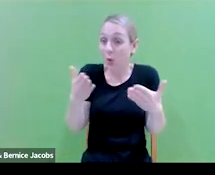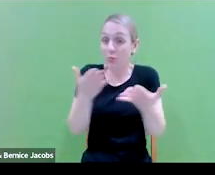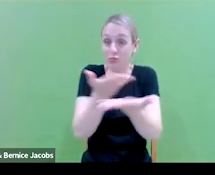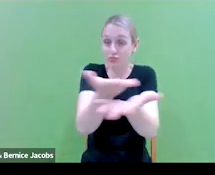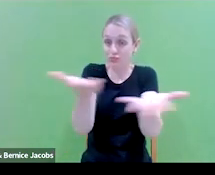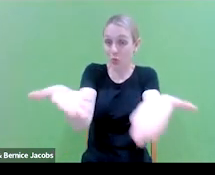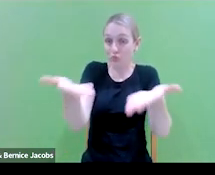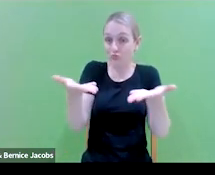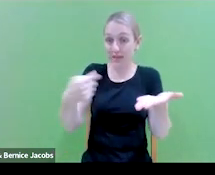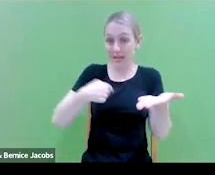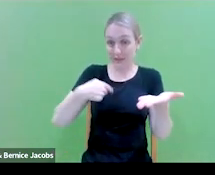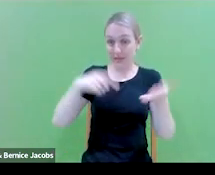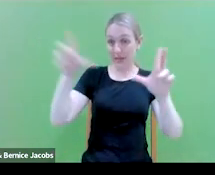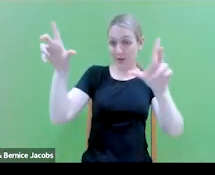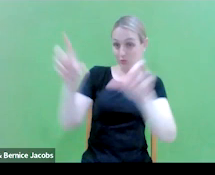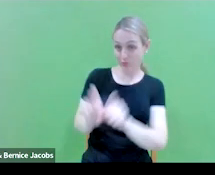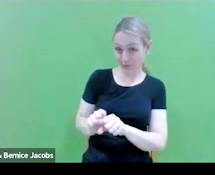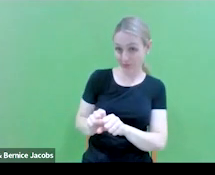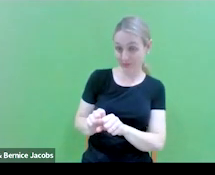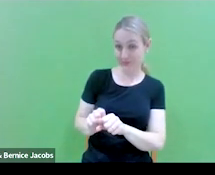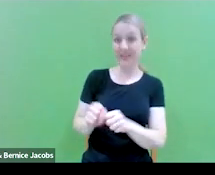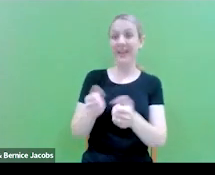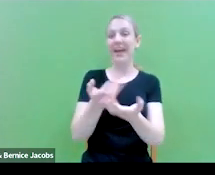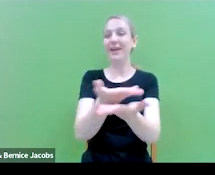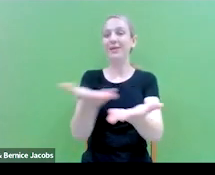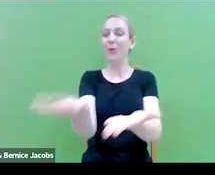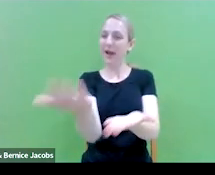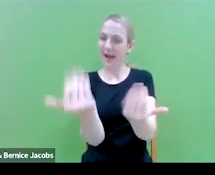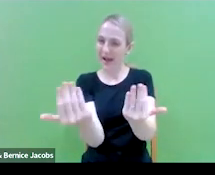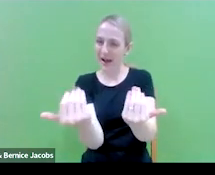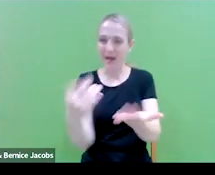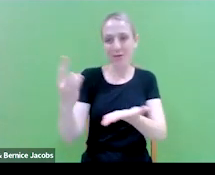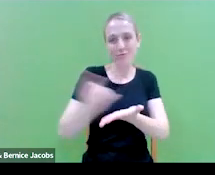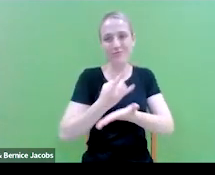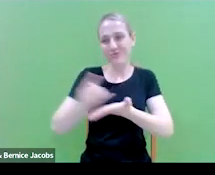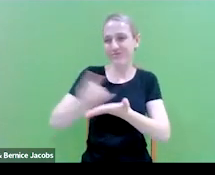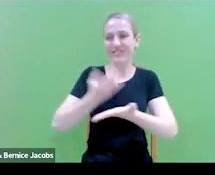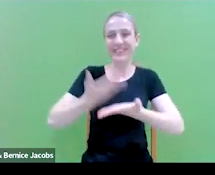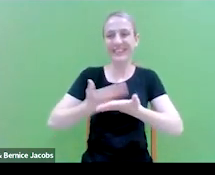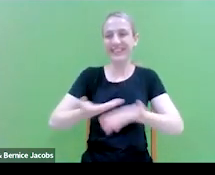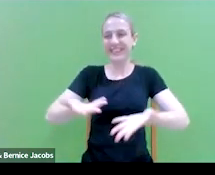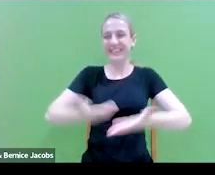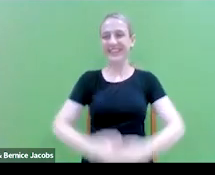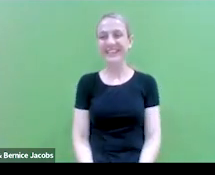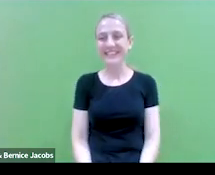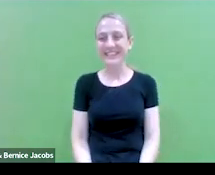to stop sharing my screen, and then I'd like to have a conversation with anyone who's interested.